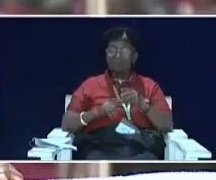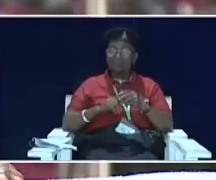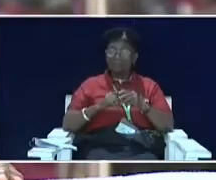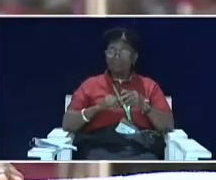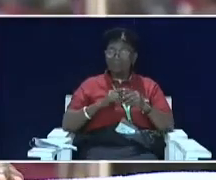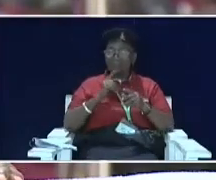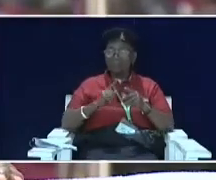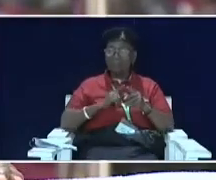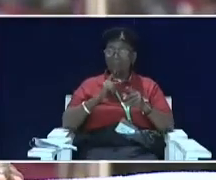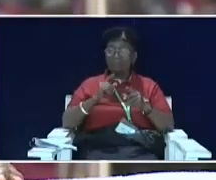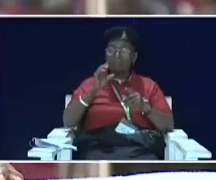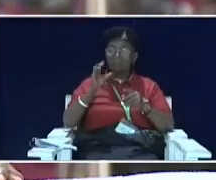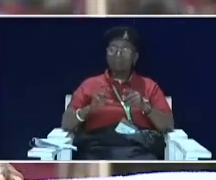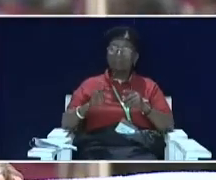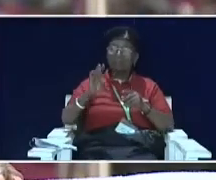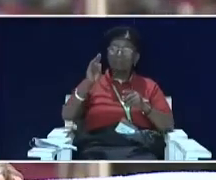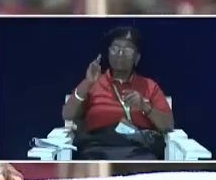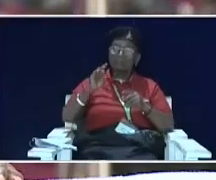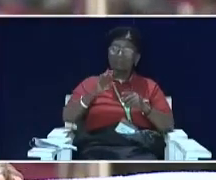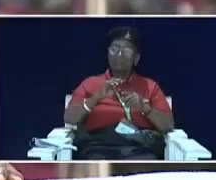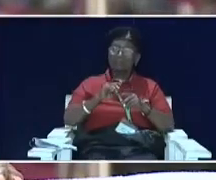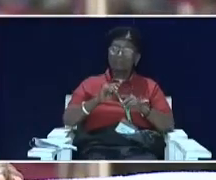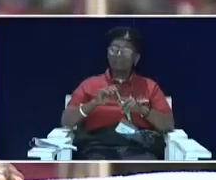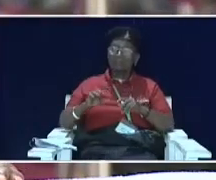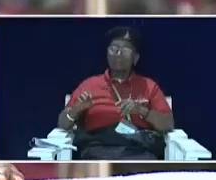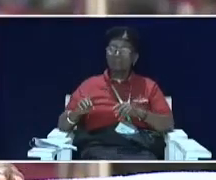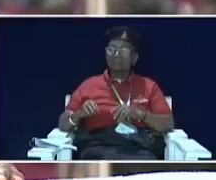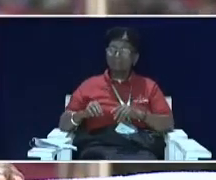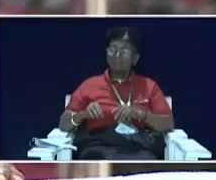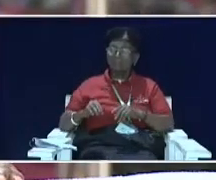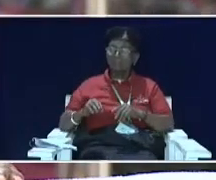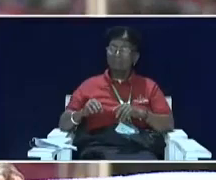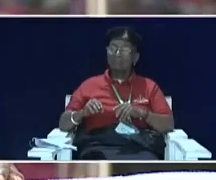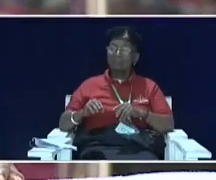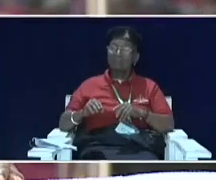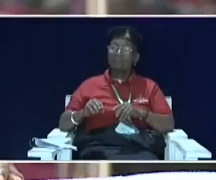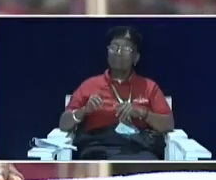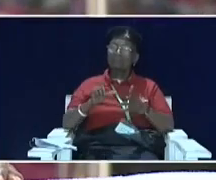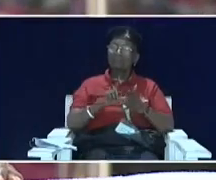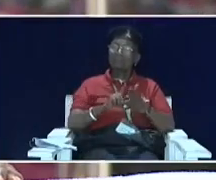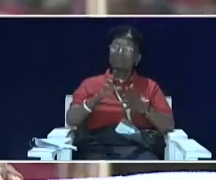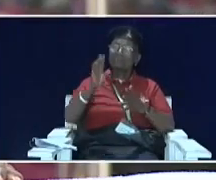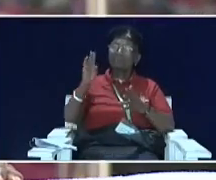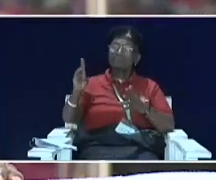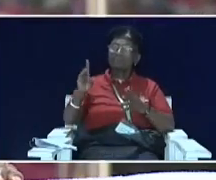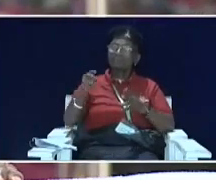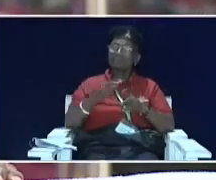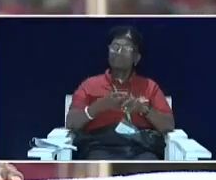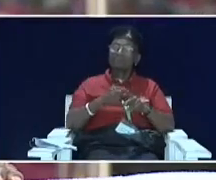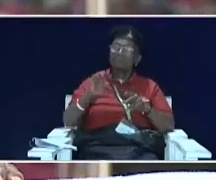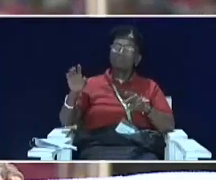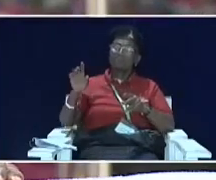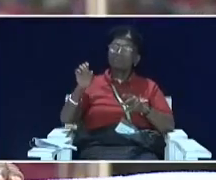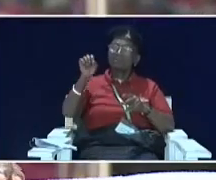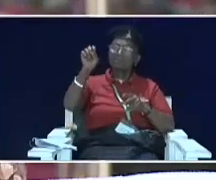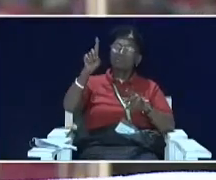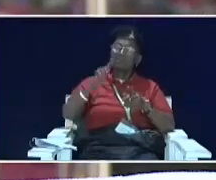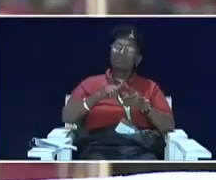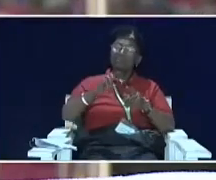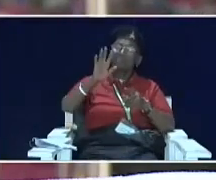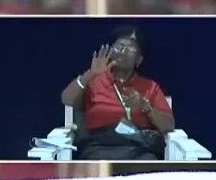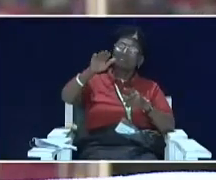from verse 11 to 15, Luke 7, from verse 11 to